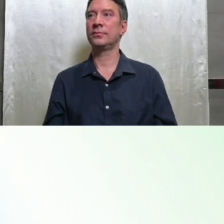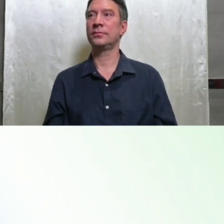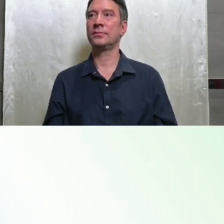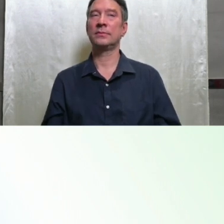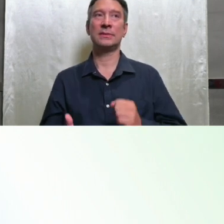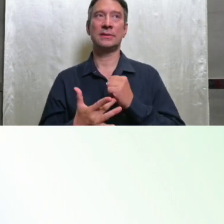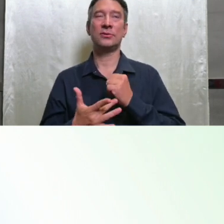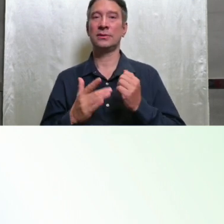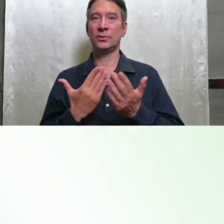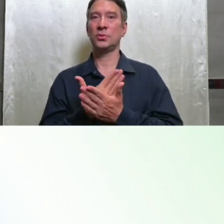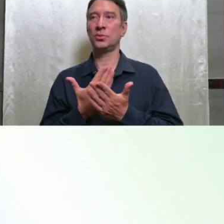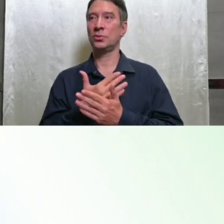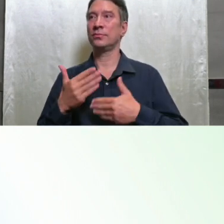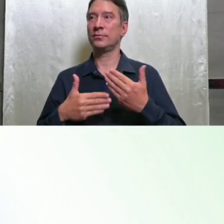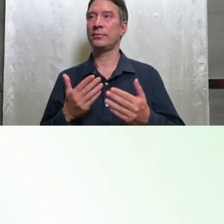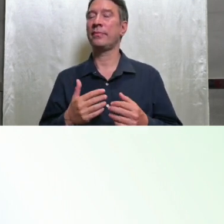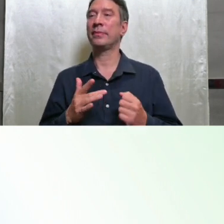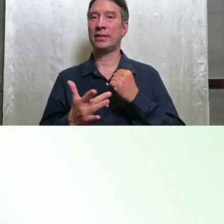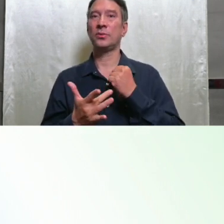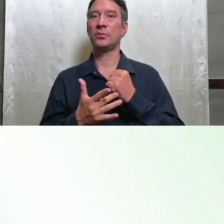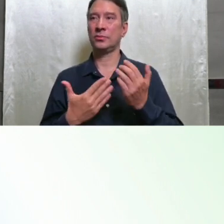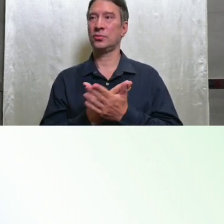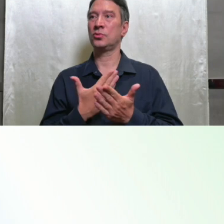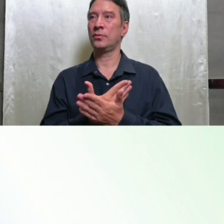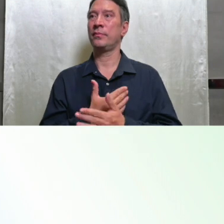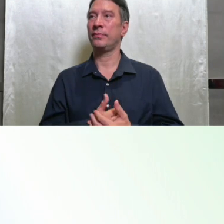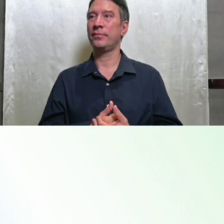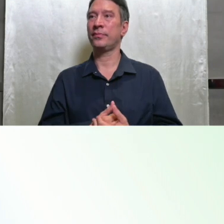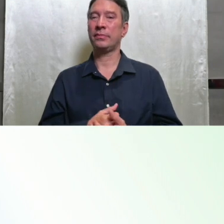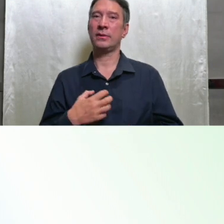are in high demand. So these are jobs in AI,